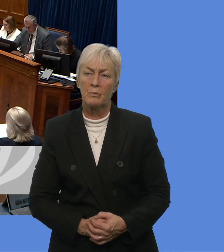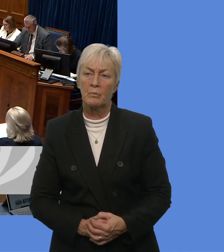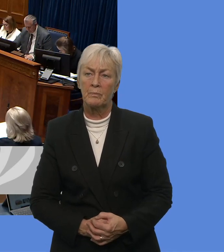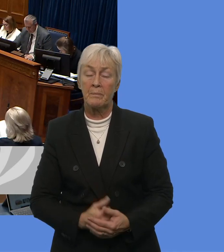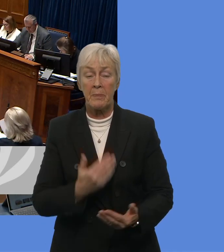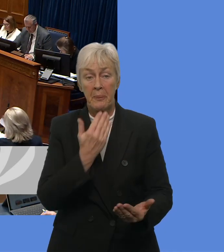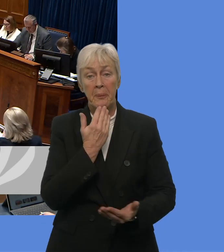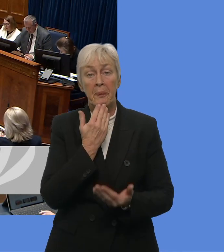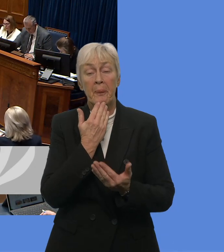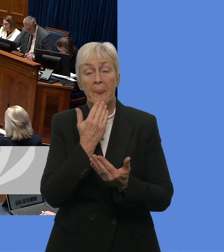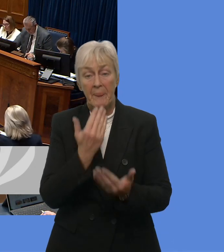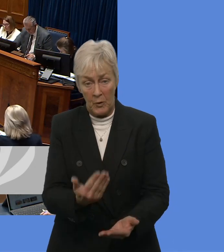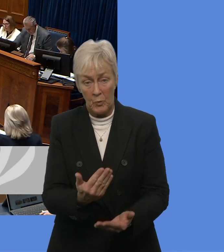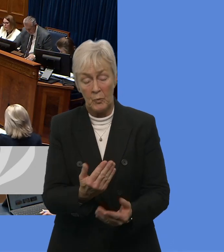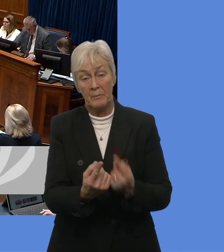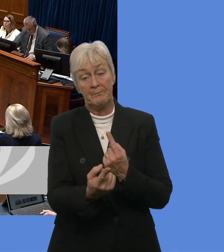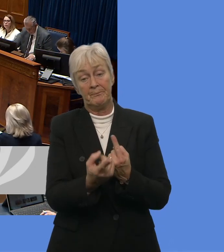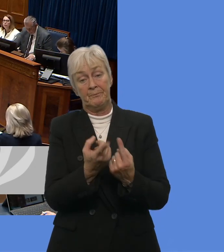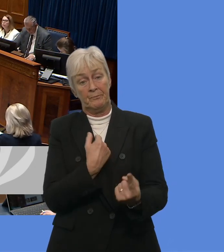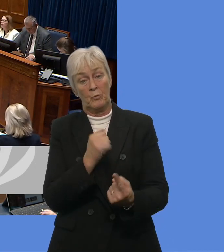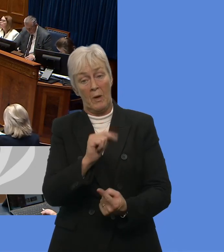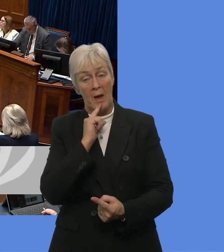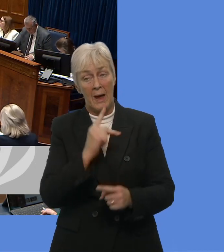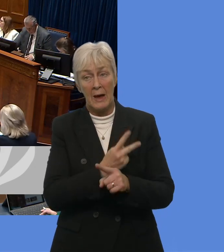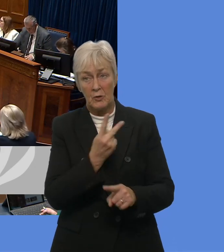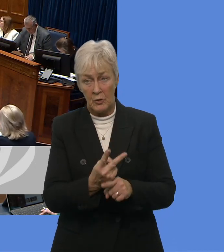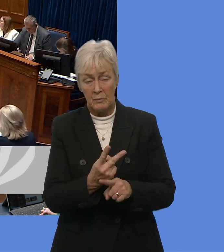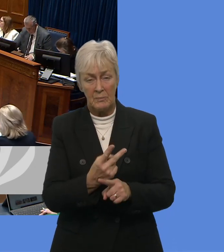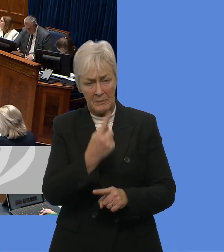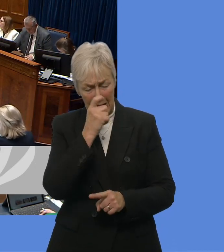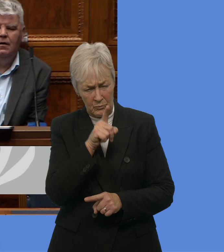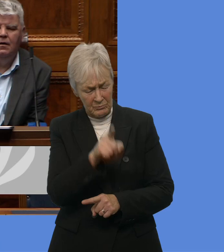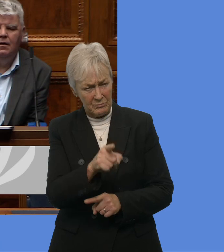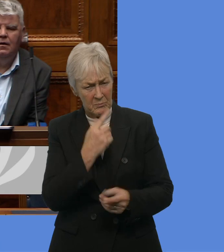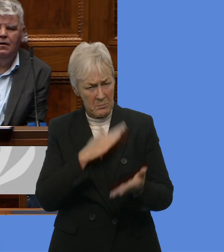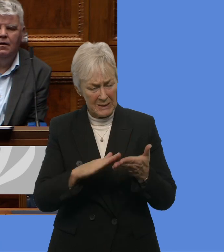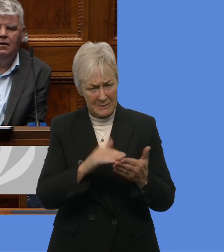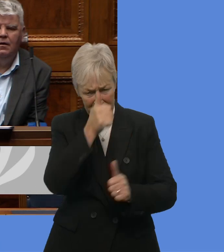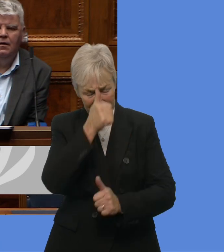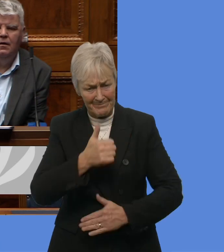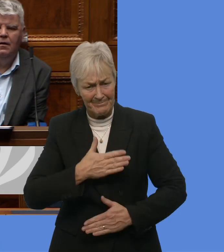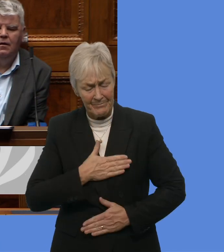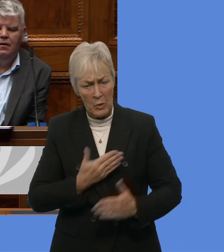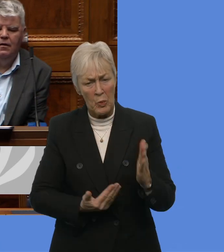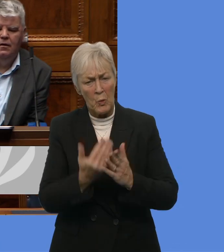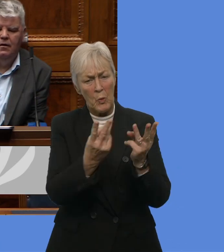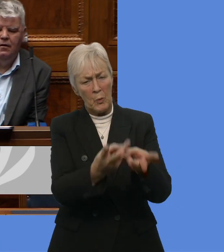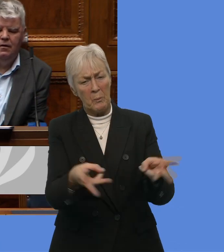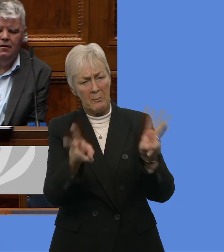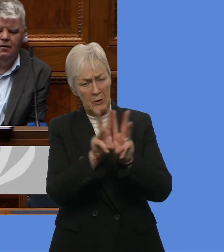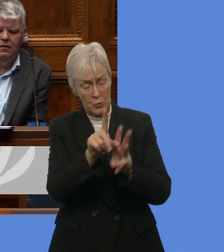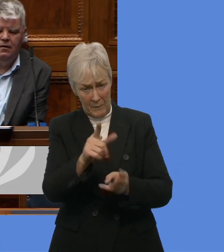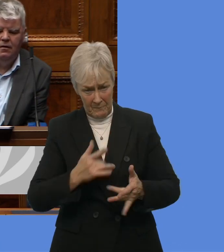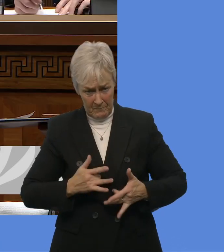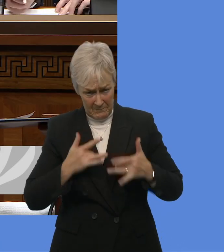Thank you, and thank you to the Deputy First Minister for answers. Deputy First Minister, can you outline in terms of the Commission, do you believe that it is